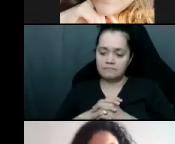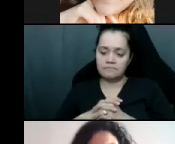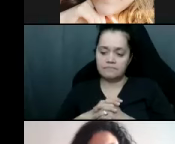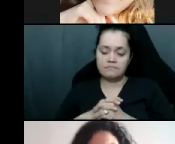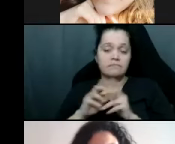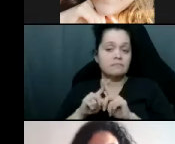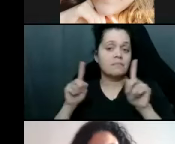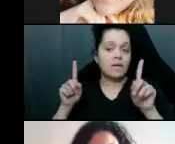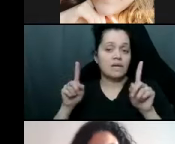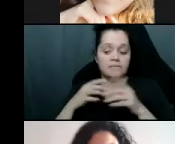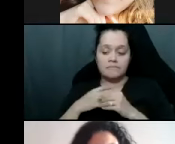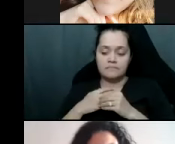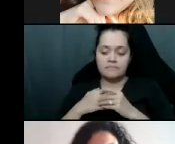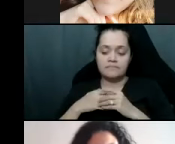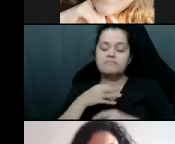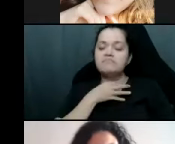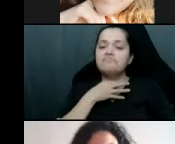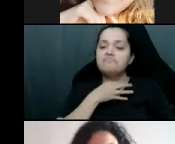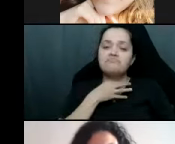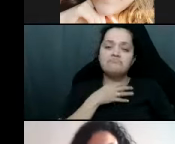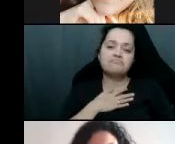But I wonder